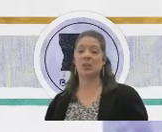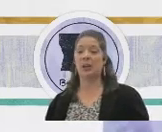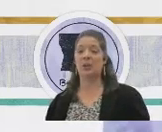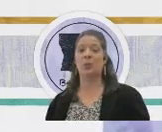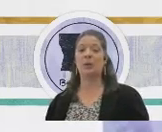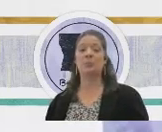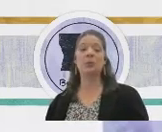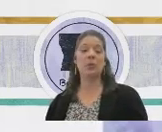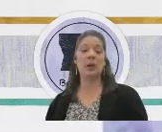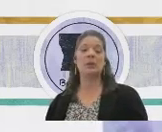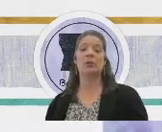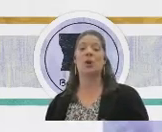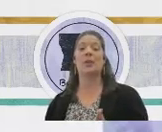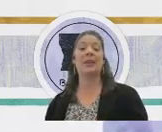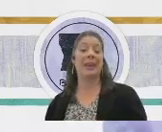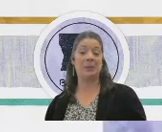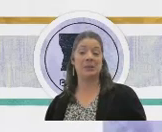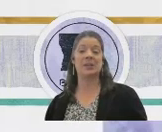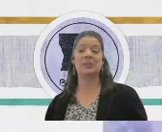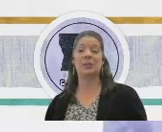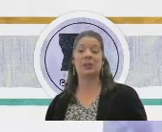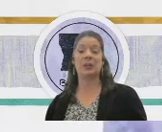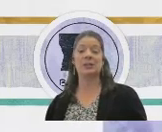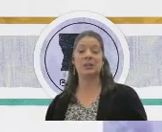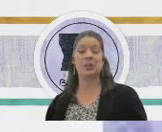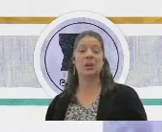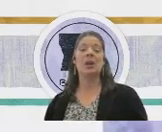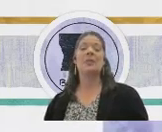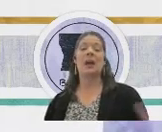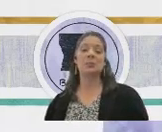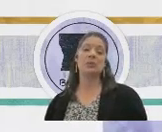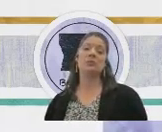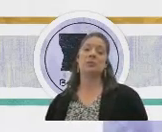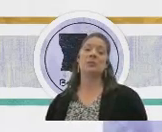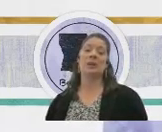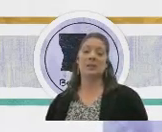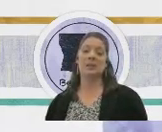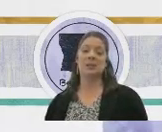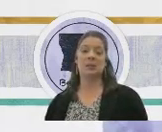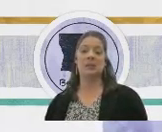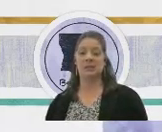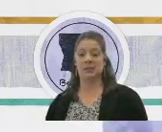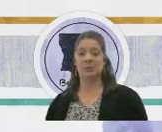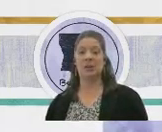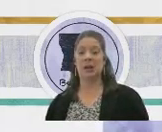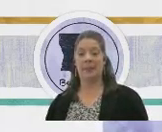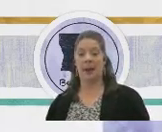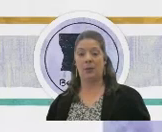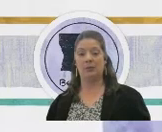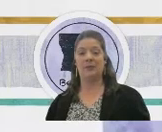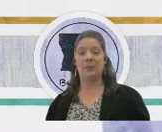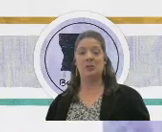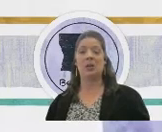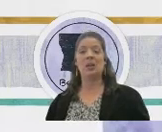If an educator will be employed or on the campus of an early learning center, that's when you use that CCCBC system to collect